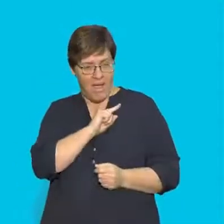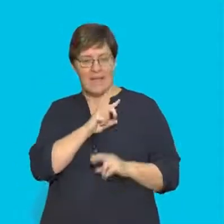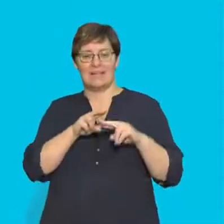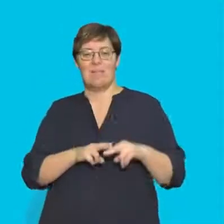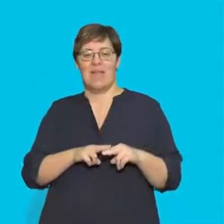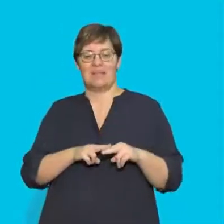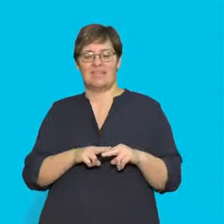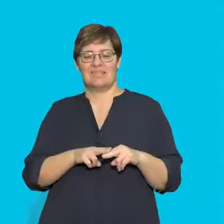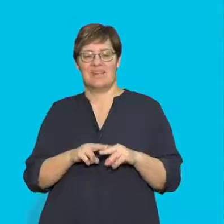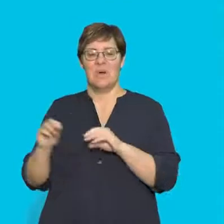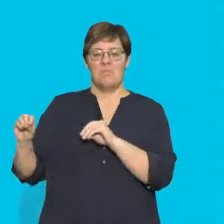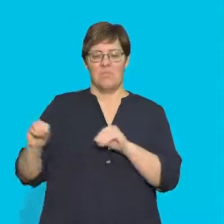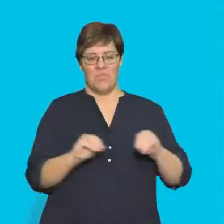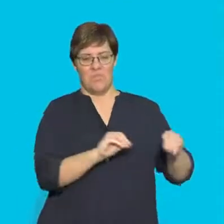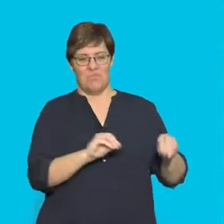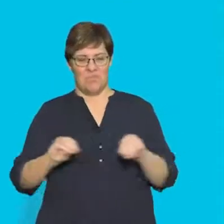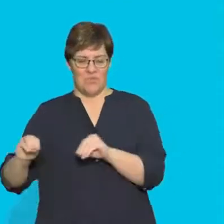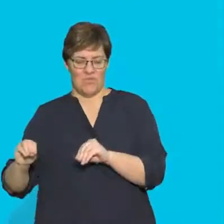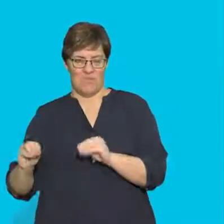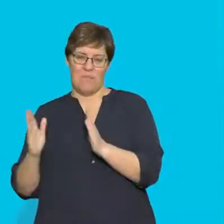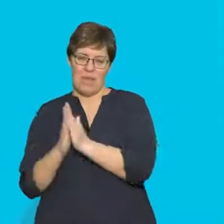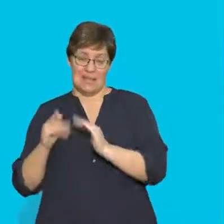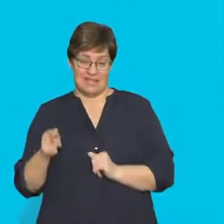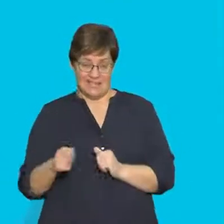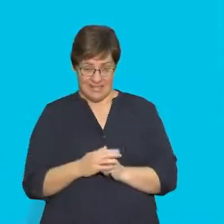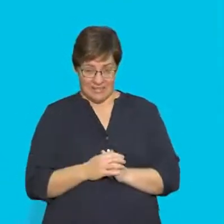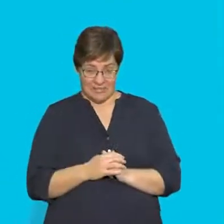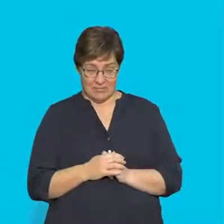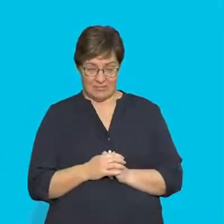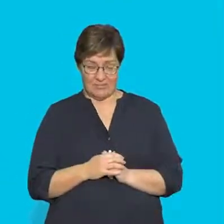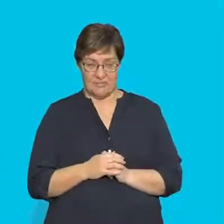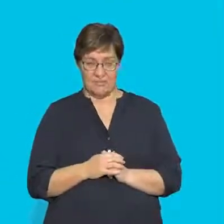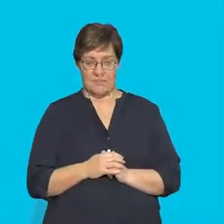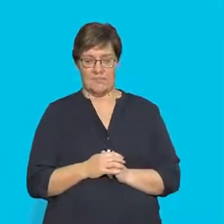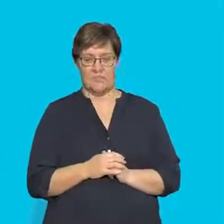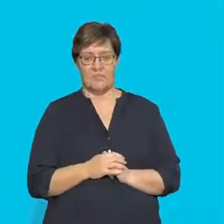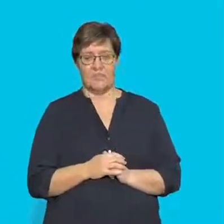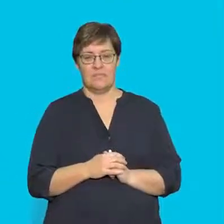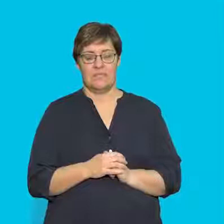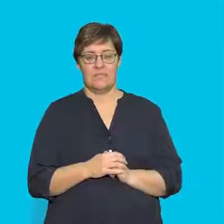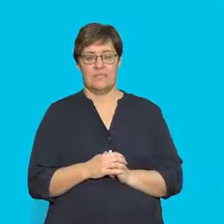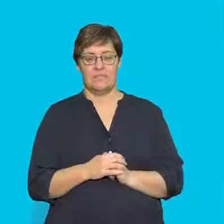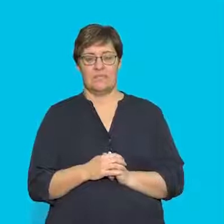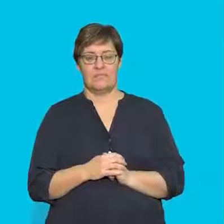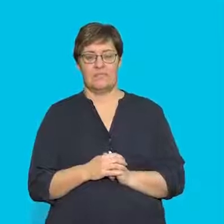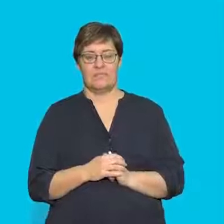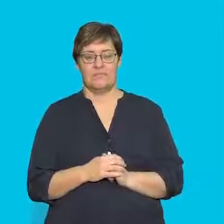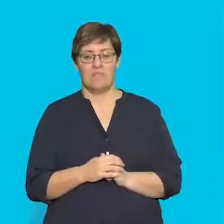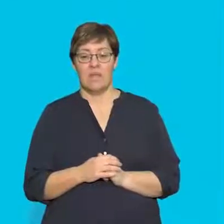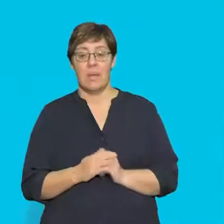by the motion of the magnet. So if the